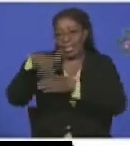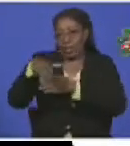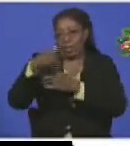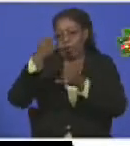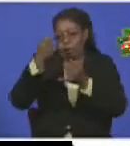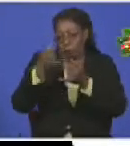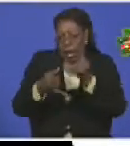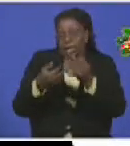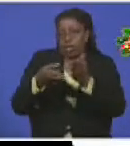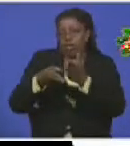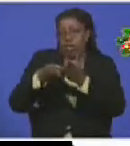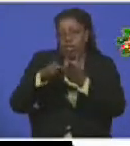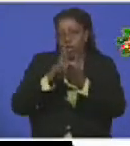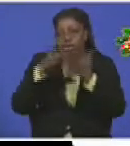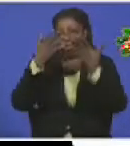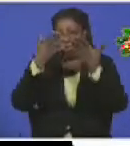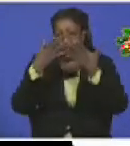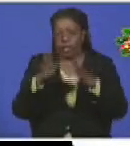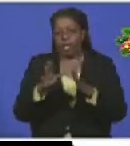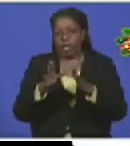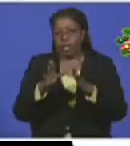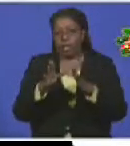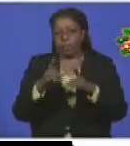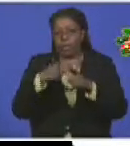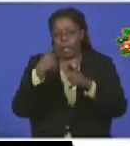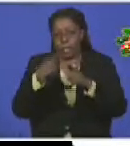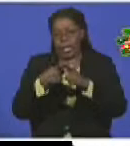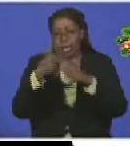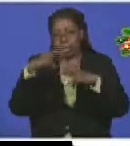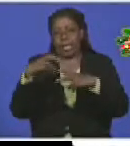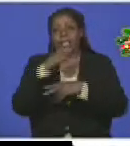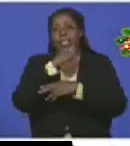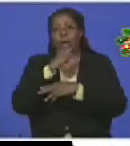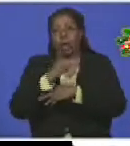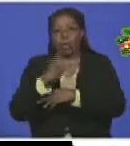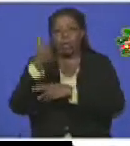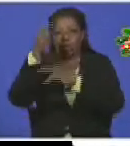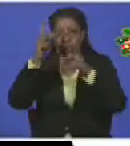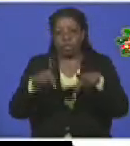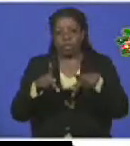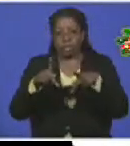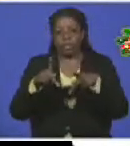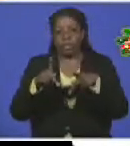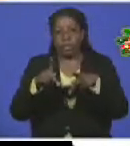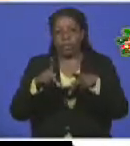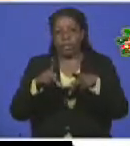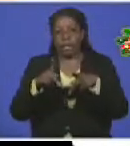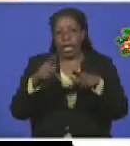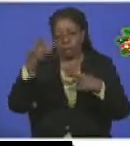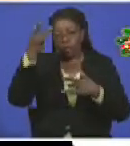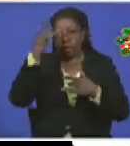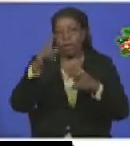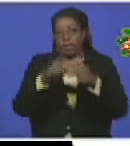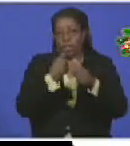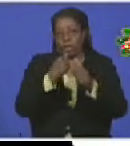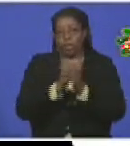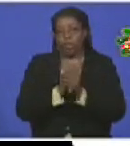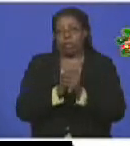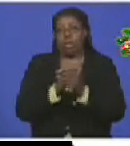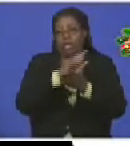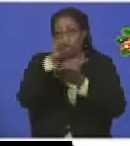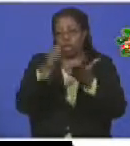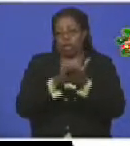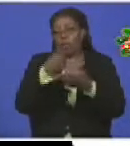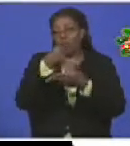final review is complete, the intention is to assist the elderly as well as those with comorbidities first. The total cost is going to be